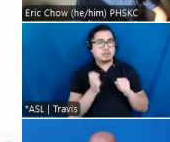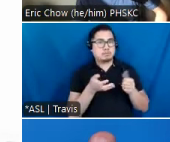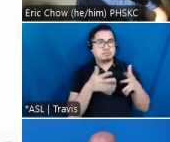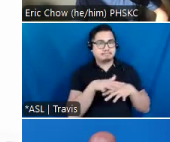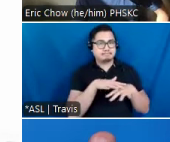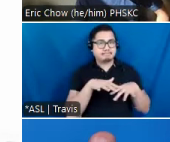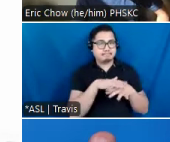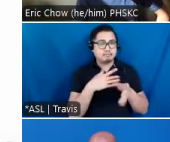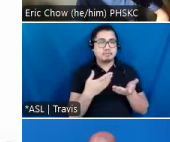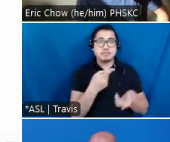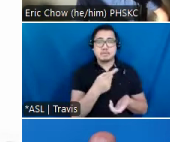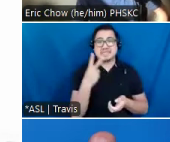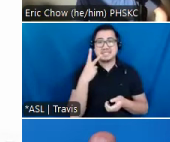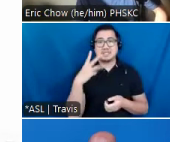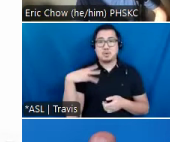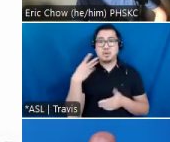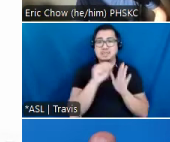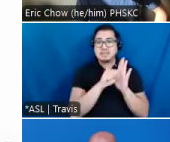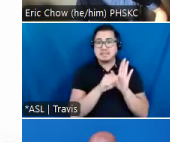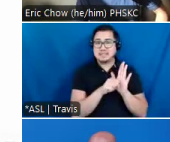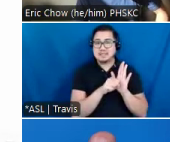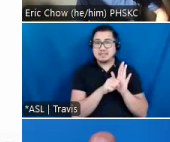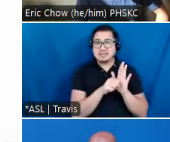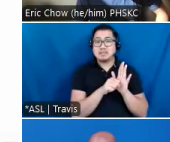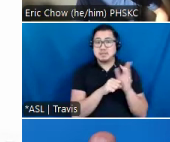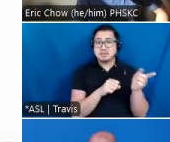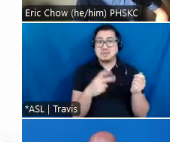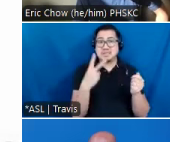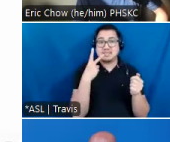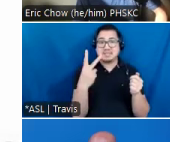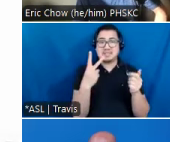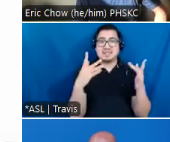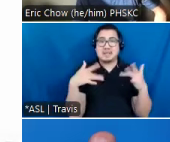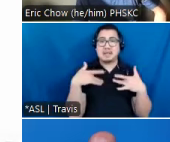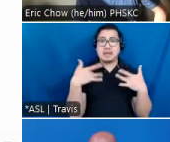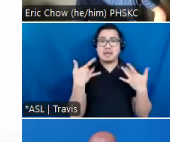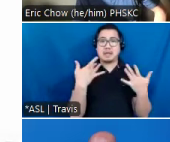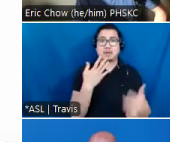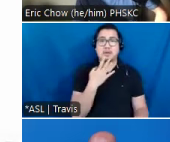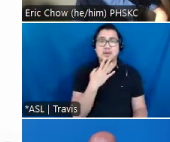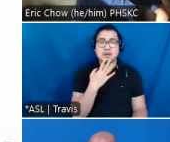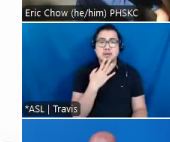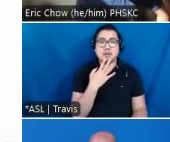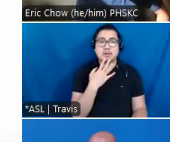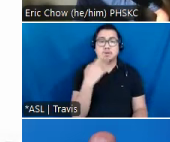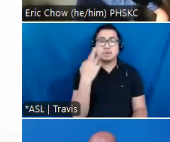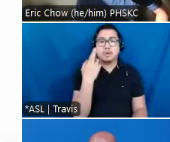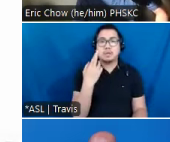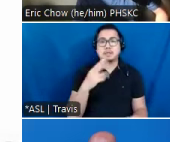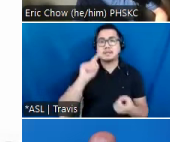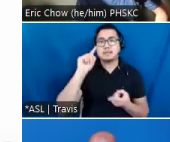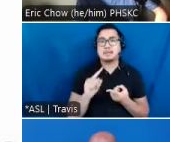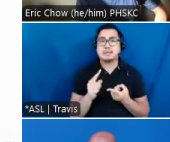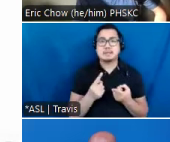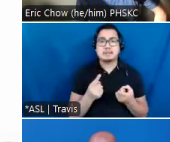in Washington, you can see that it's color-coded in lighter colors because it is less likely to be an